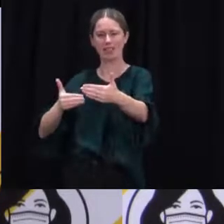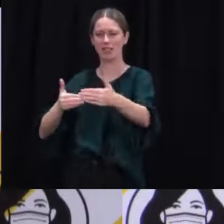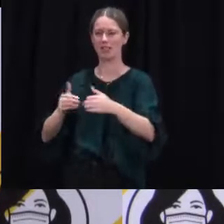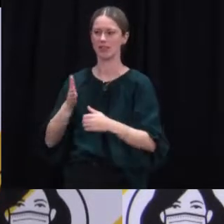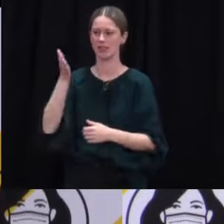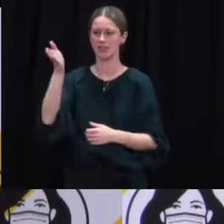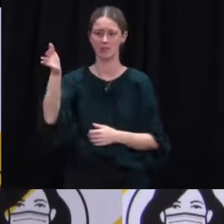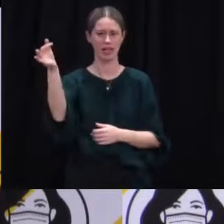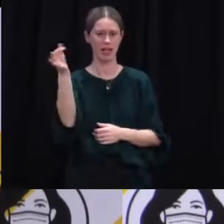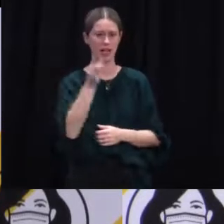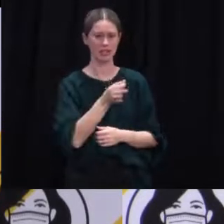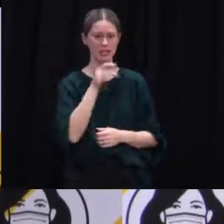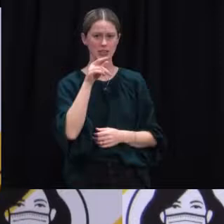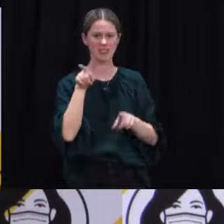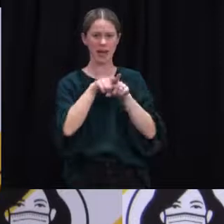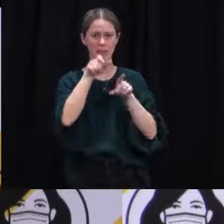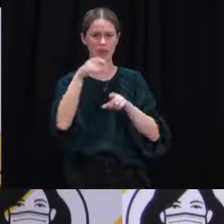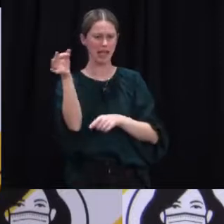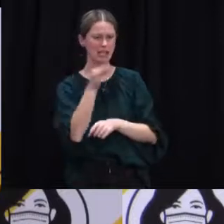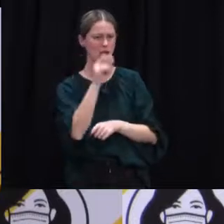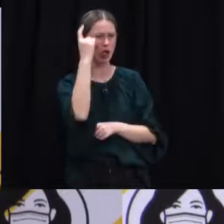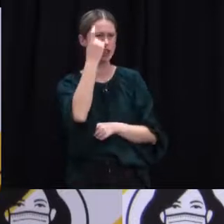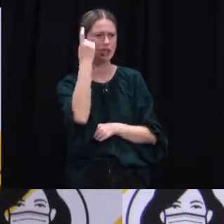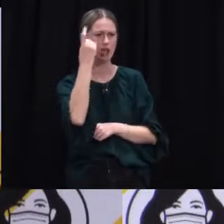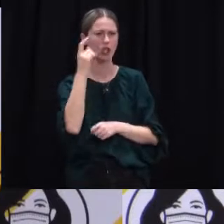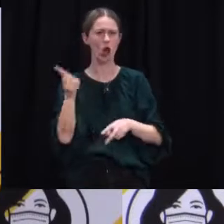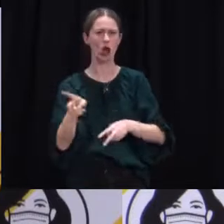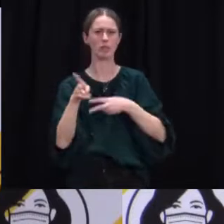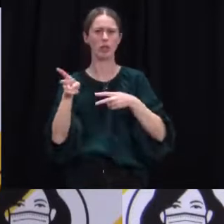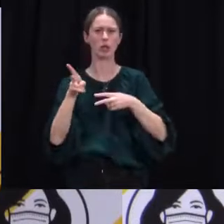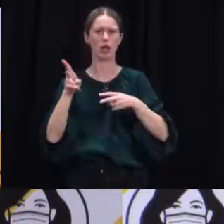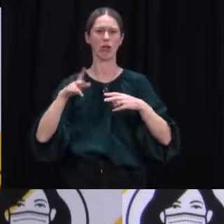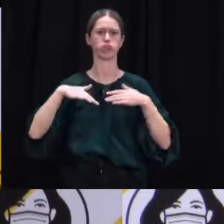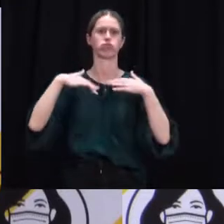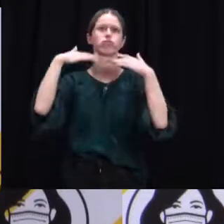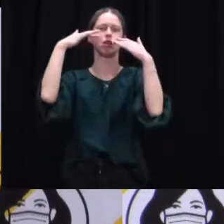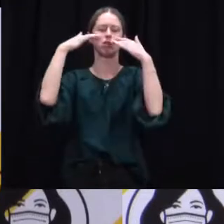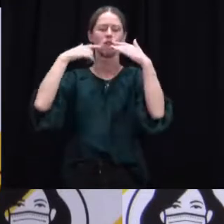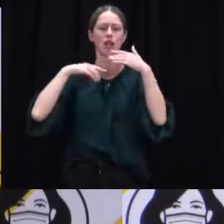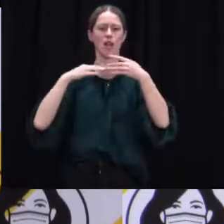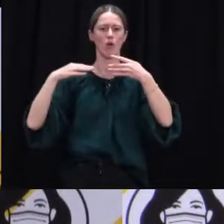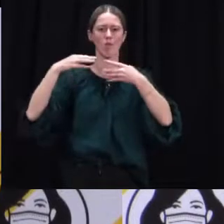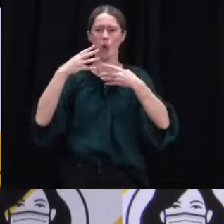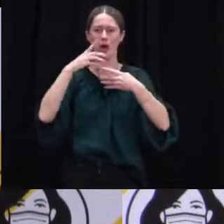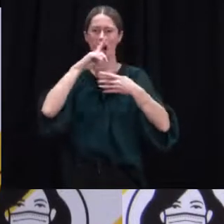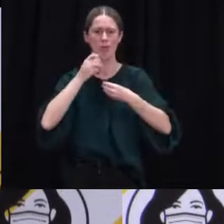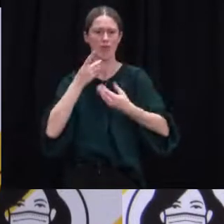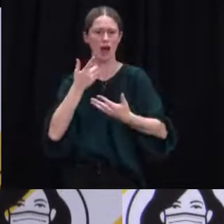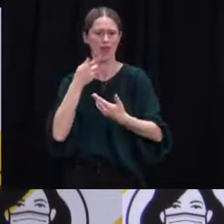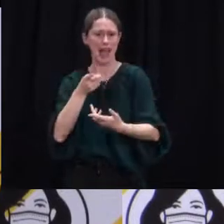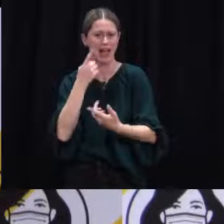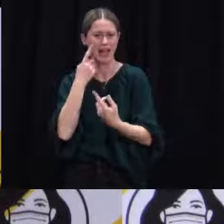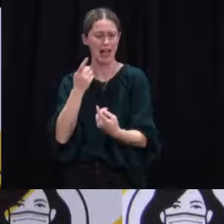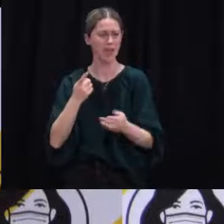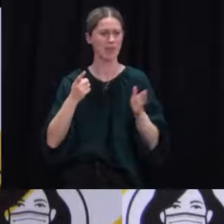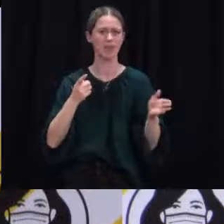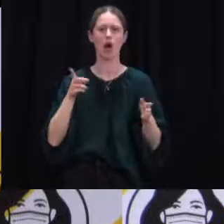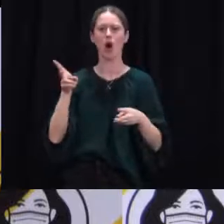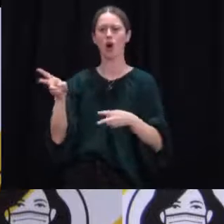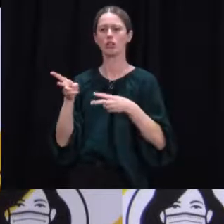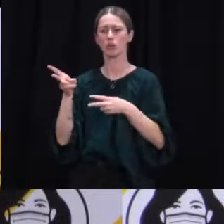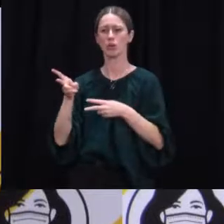usually a related donor, and those are very much a planned and booked exercise. Are you concerned that our hospitals are at breaking point when it comes to